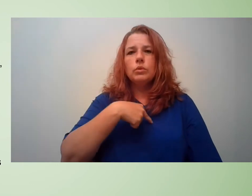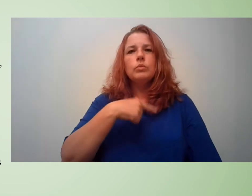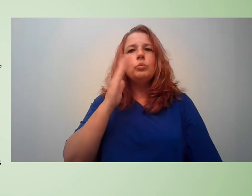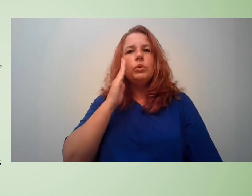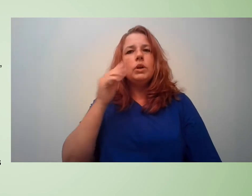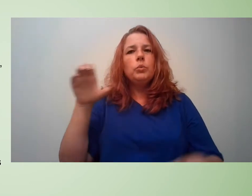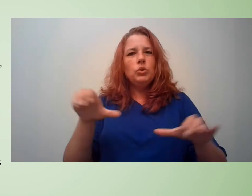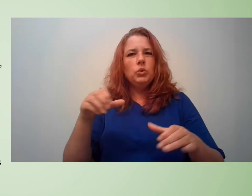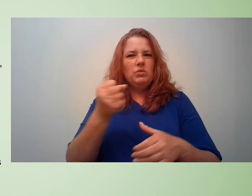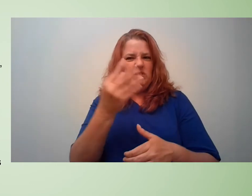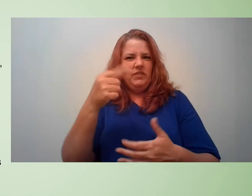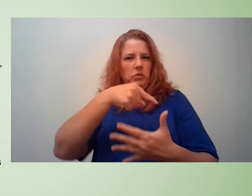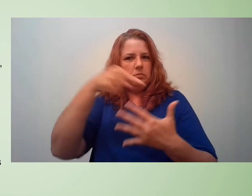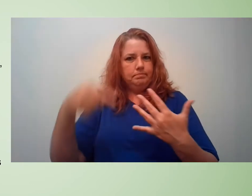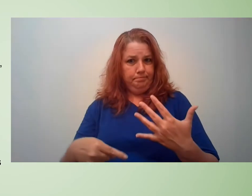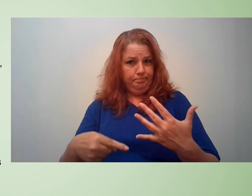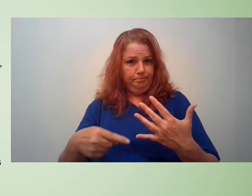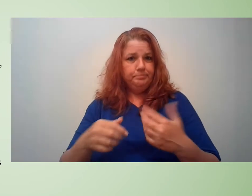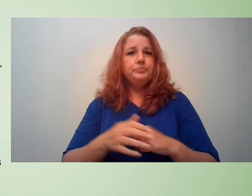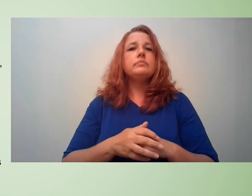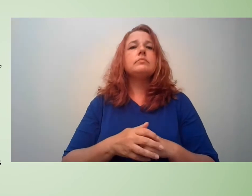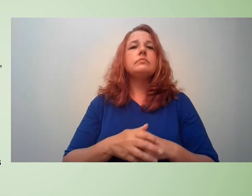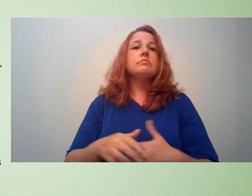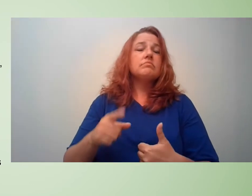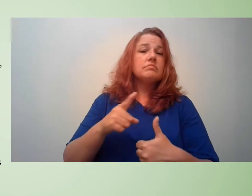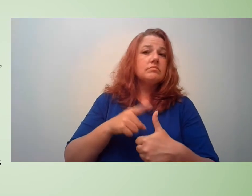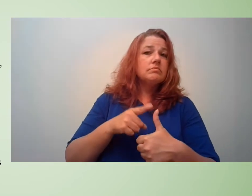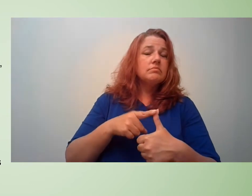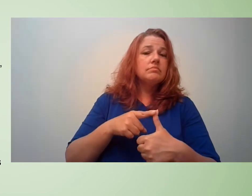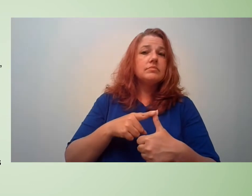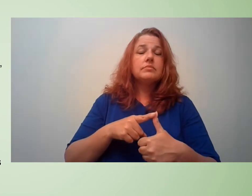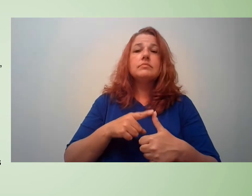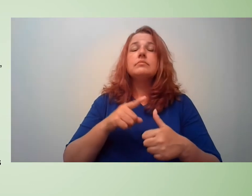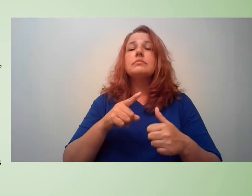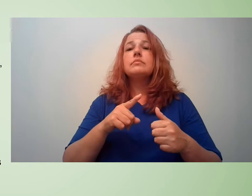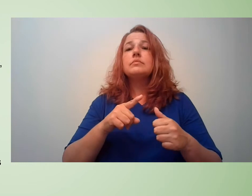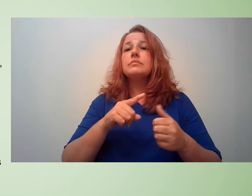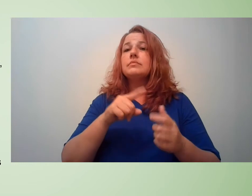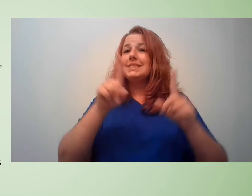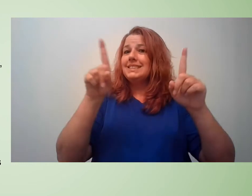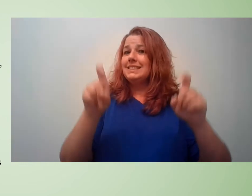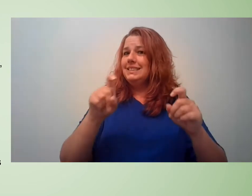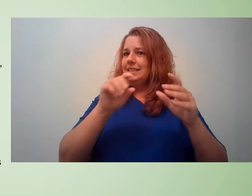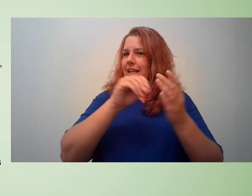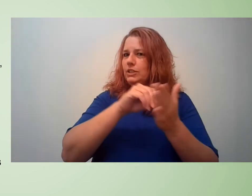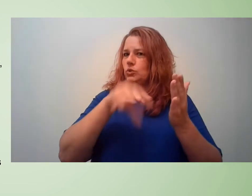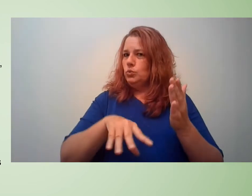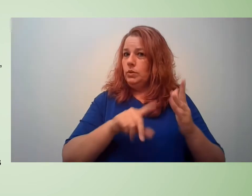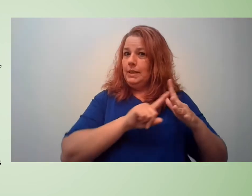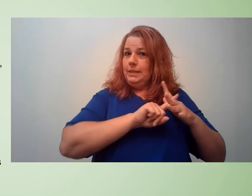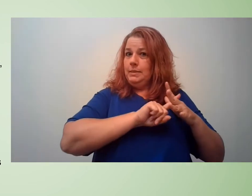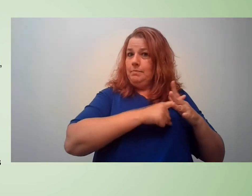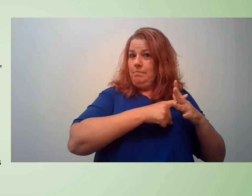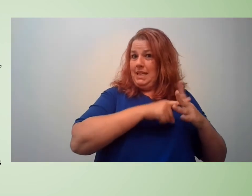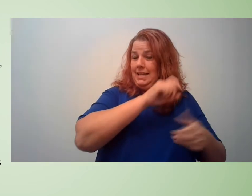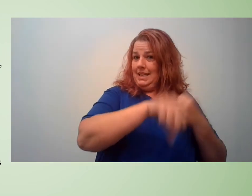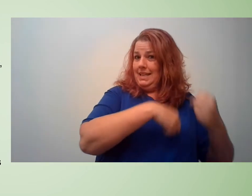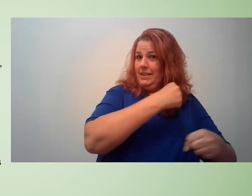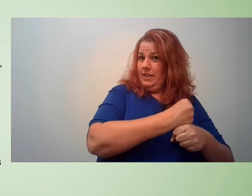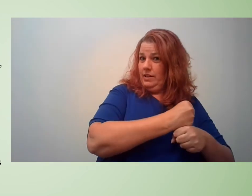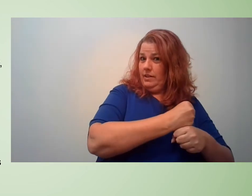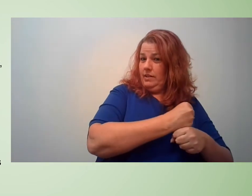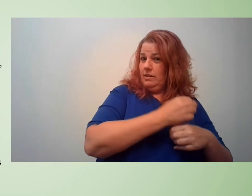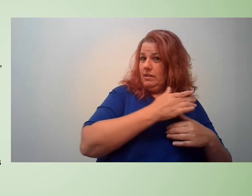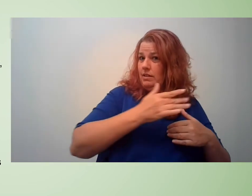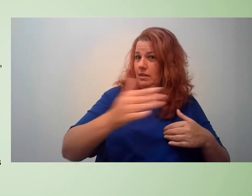professional learning on bilingual teaching methods, assign mentors to new teachers, and offer ASL classes for families.